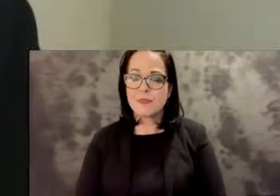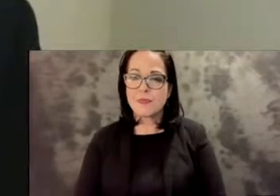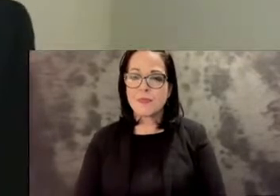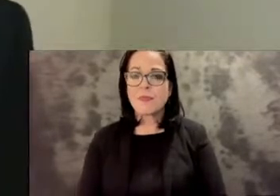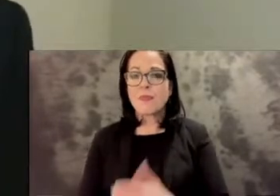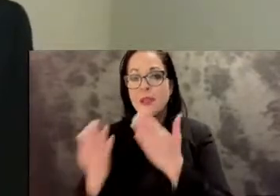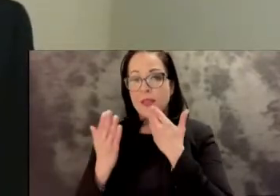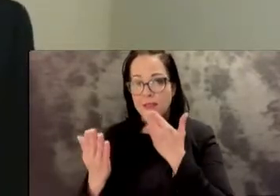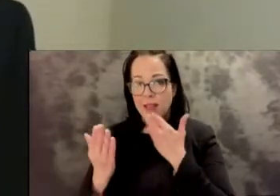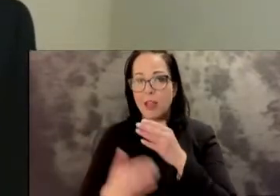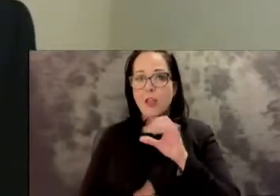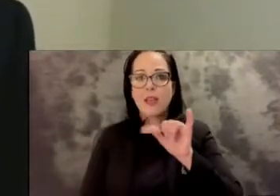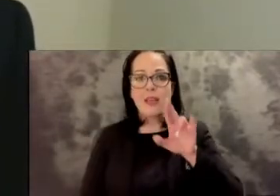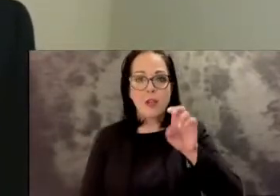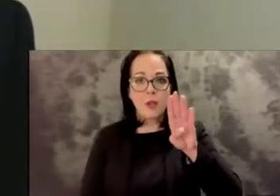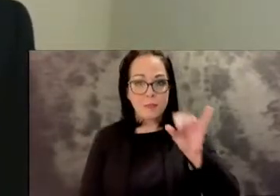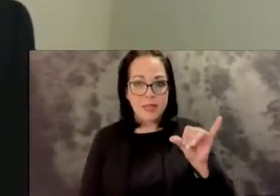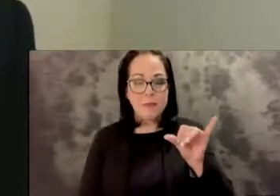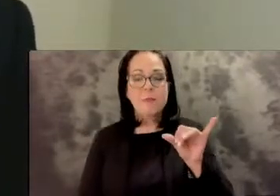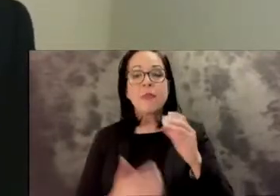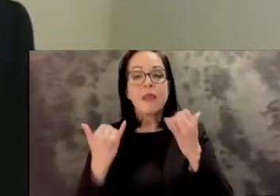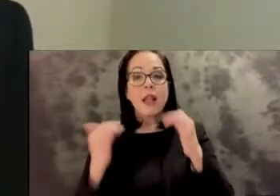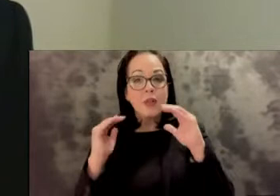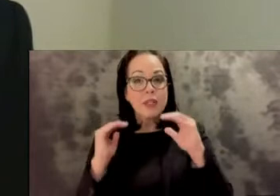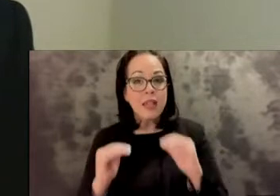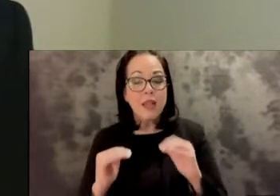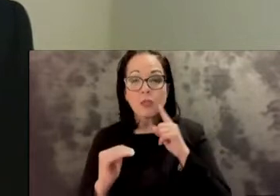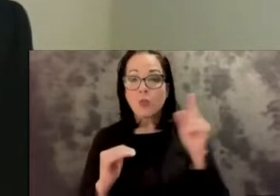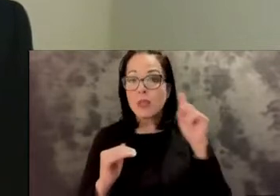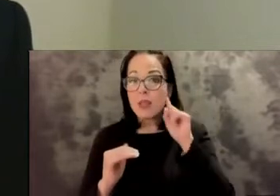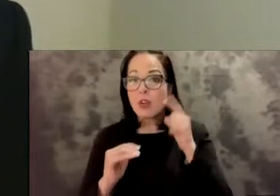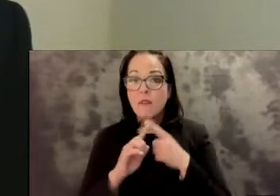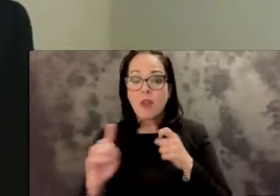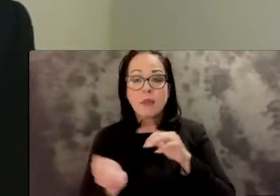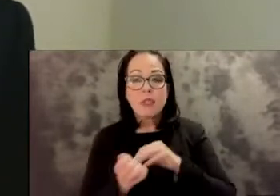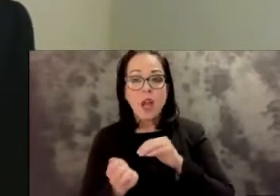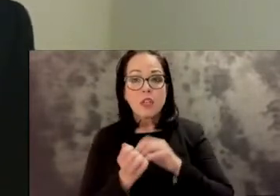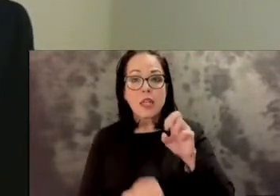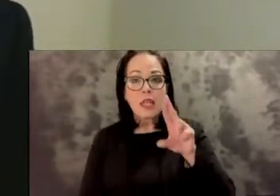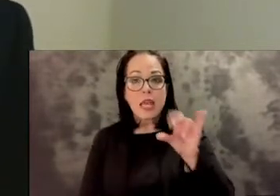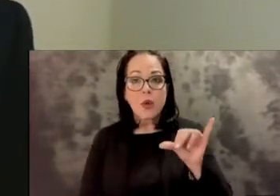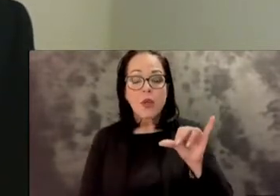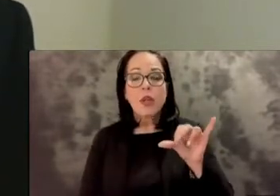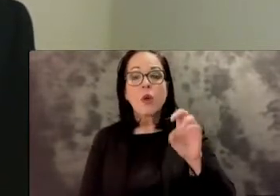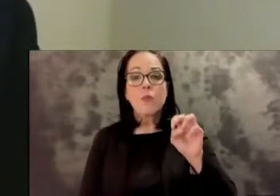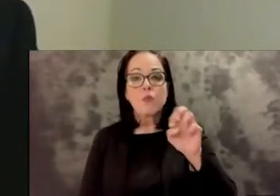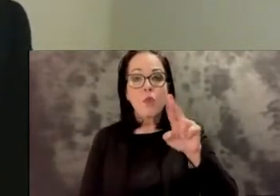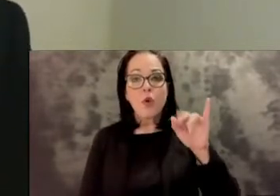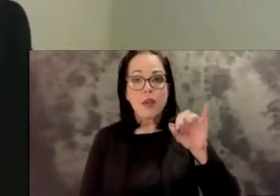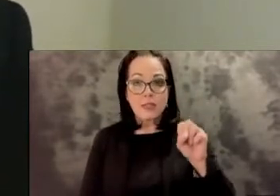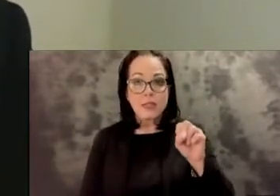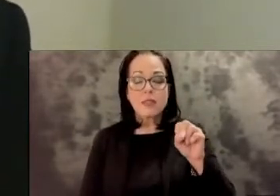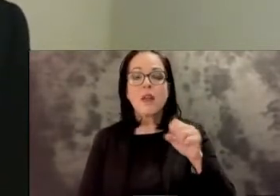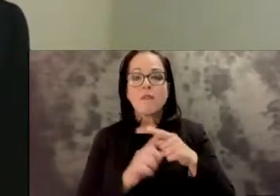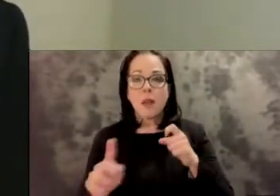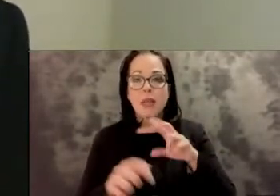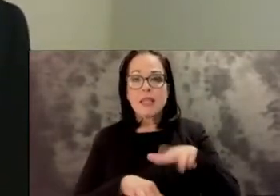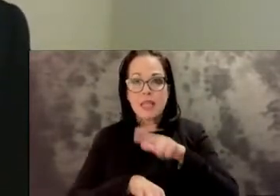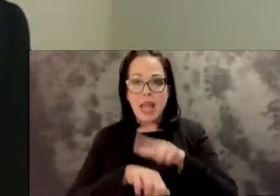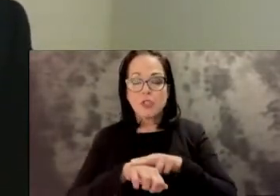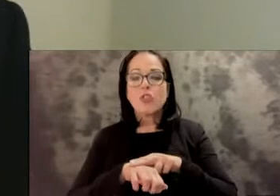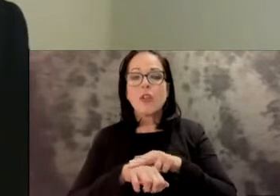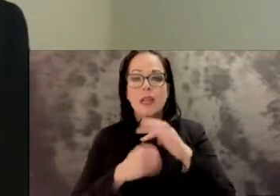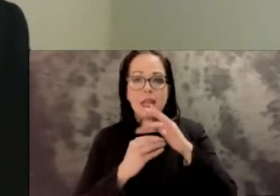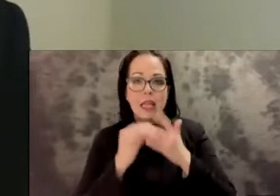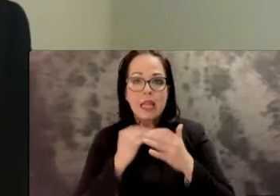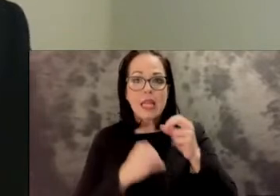Thank you, Ms. Yerby. Next, we will hear from Dr. Carrie Norris from the National Hemophilia Foundation.